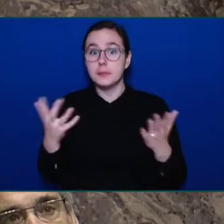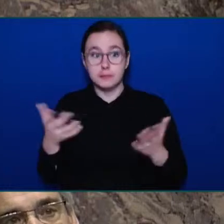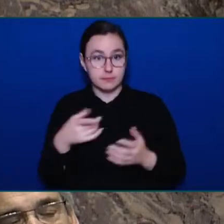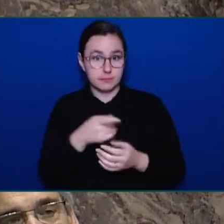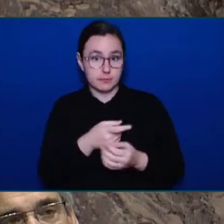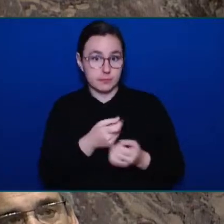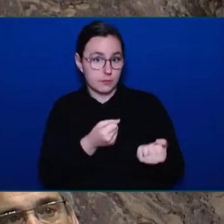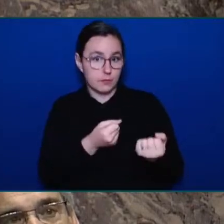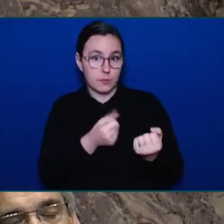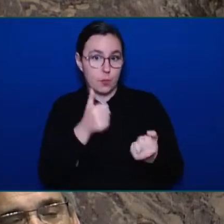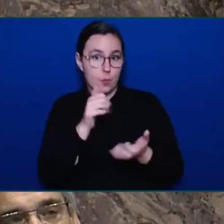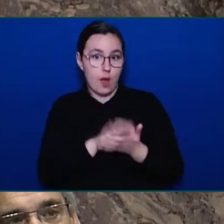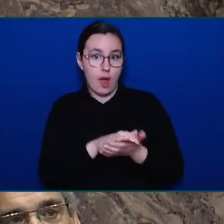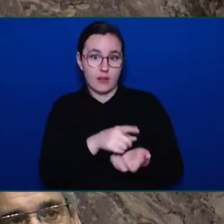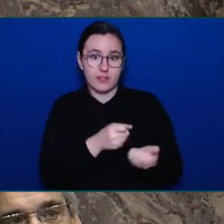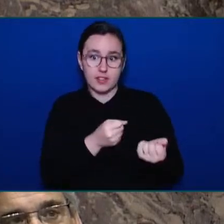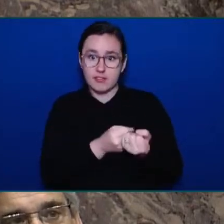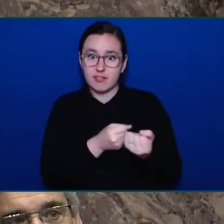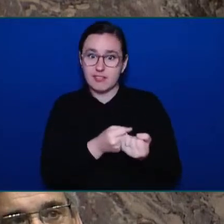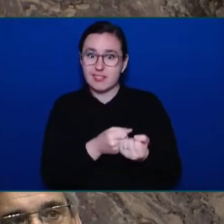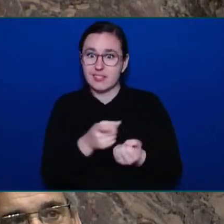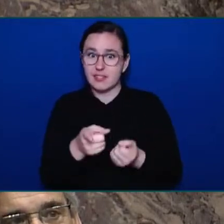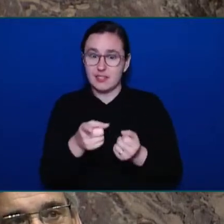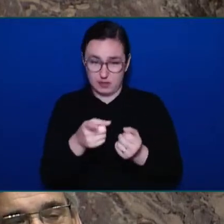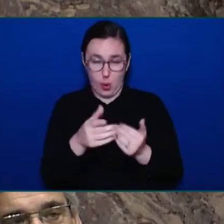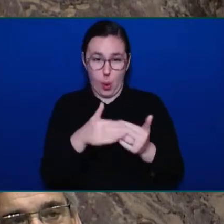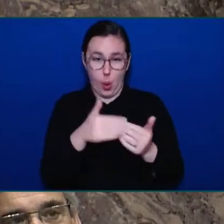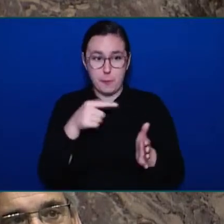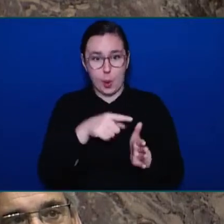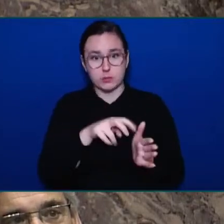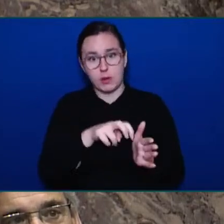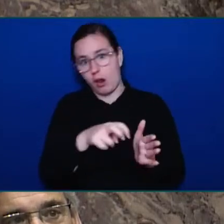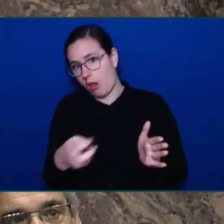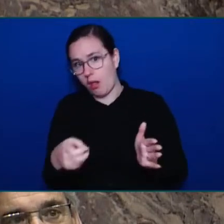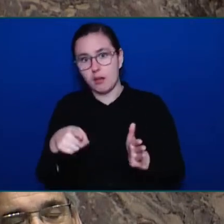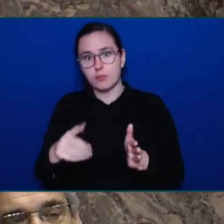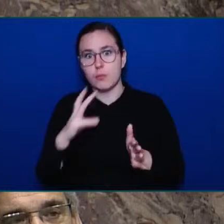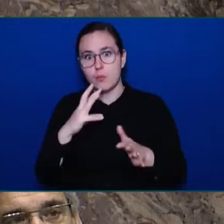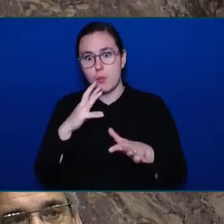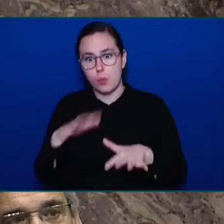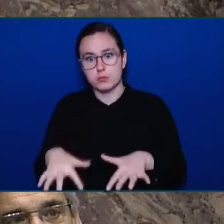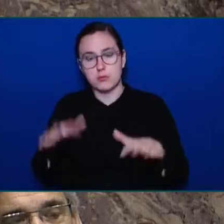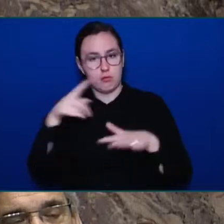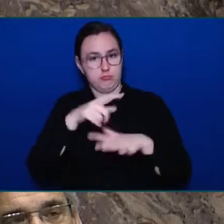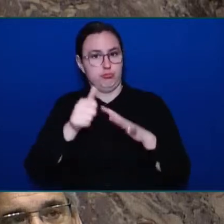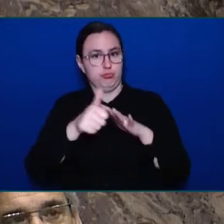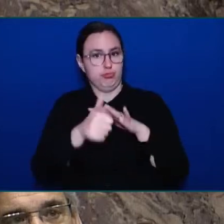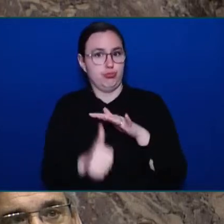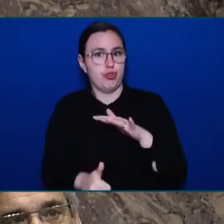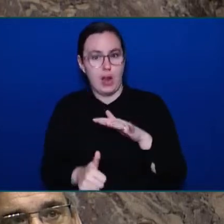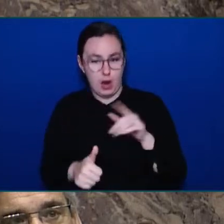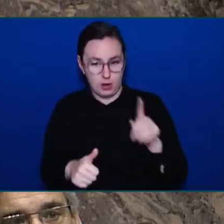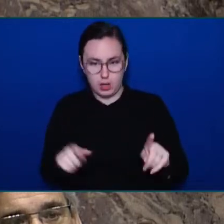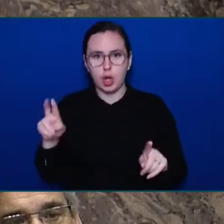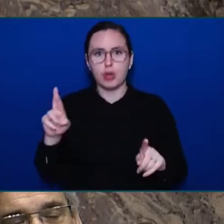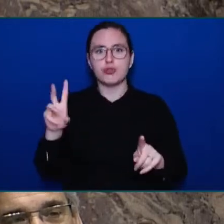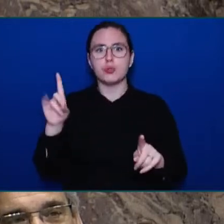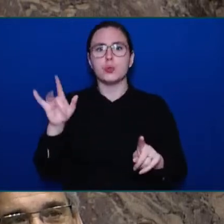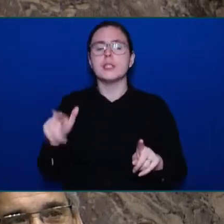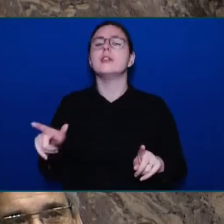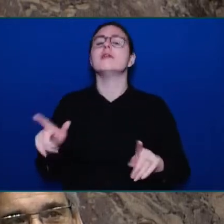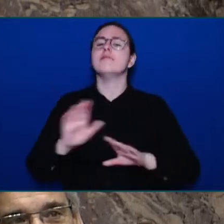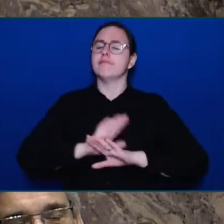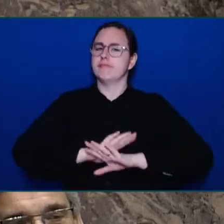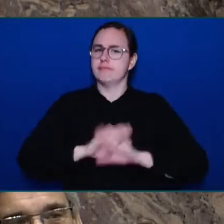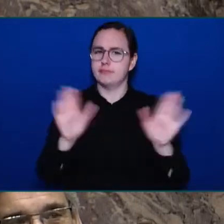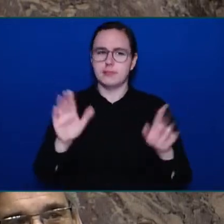he set to build one. After purchasing a bridge in Alaska and bringing it to its current location, even after being told it could not be done,